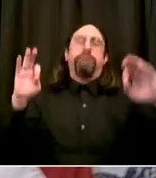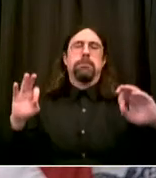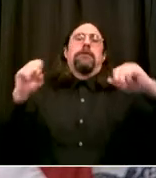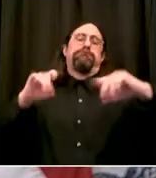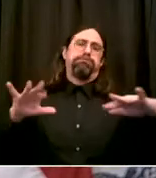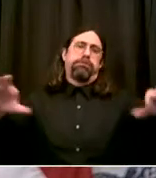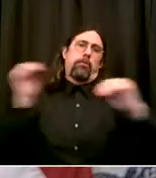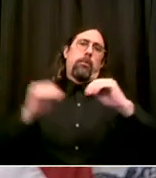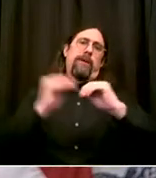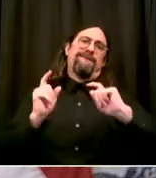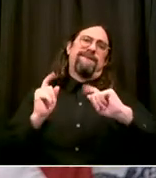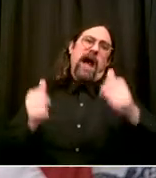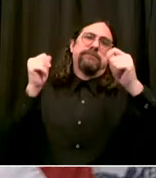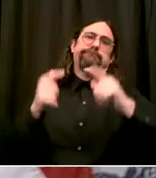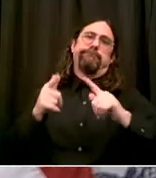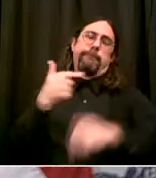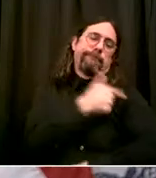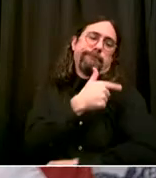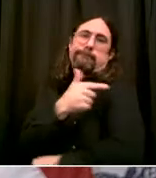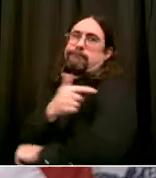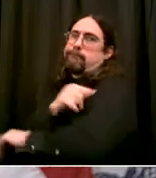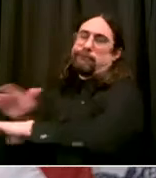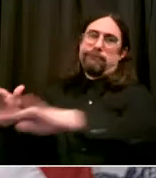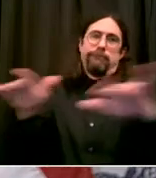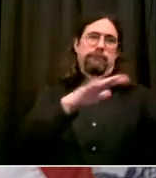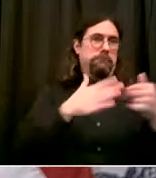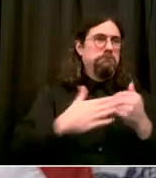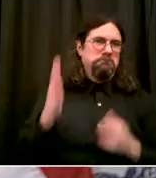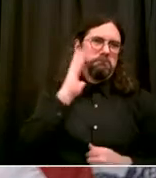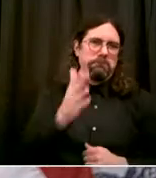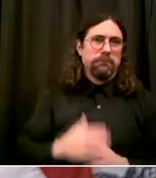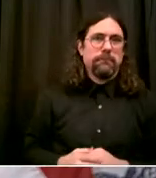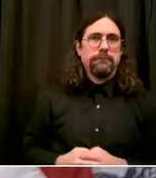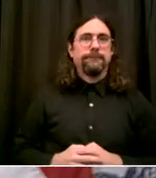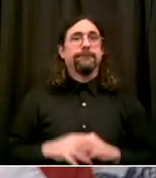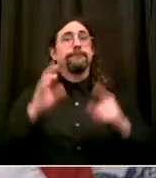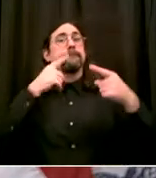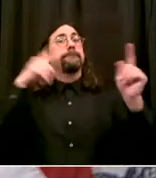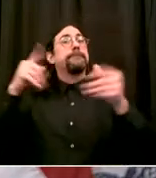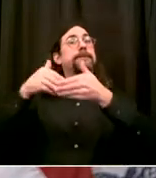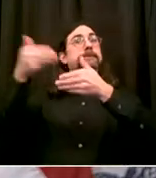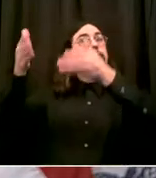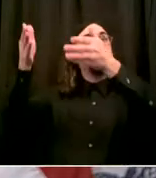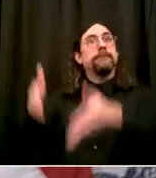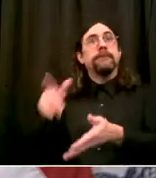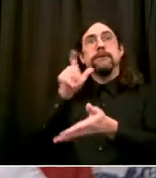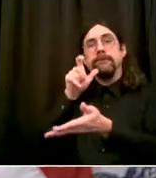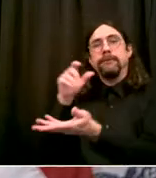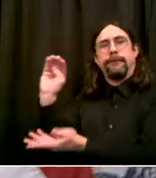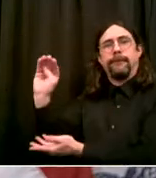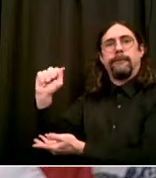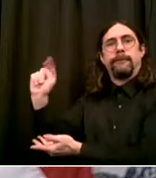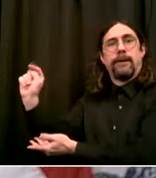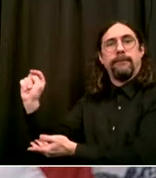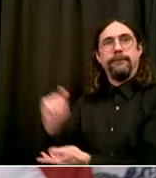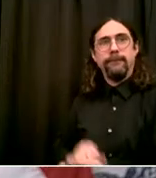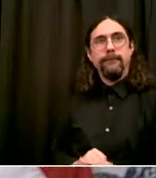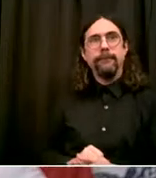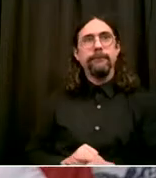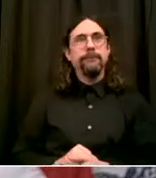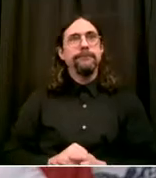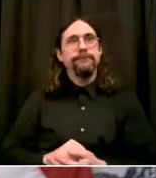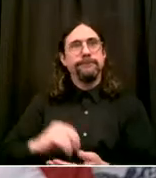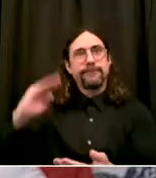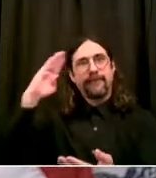Year, early. Happy New Year, Matt. How you feel? I'm doing okay. How about yourself? I am ecstatic. I've